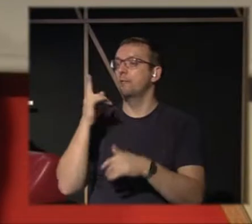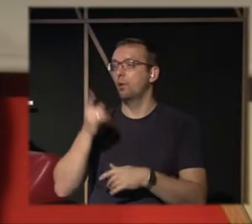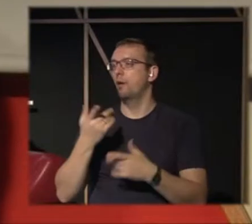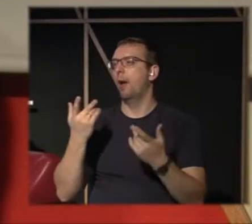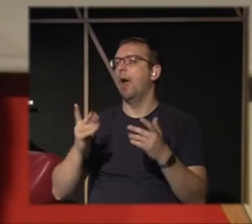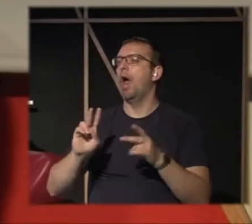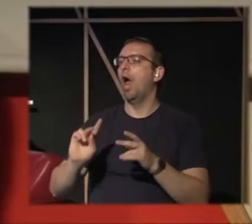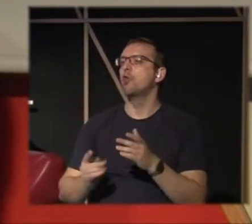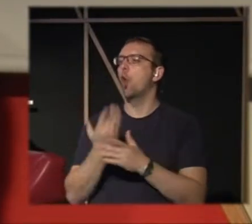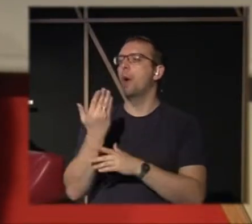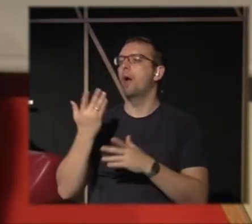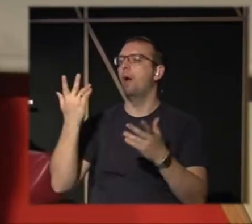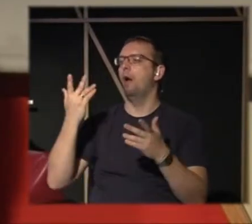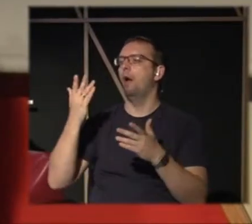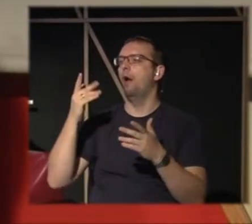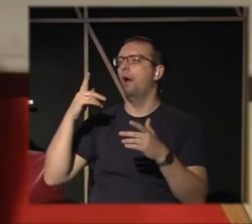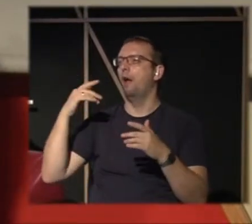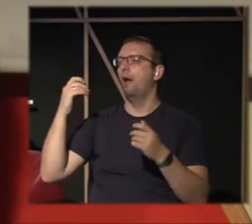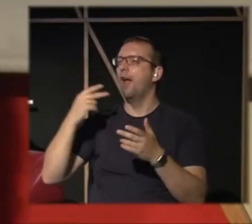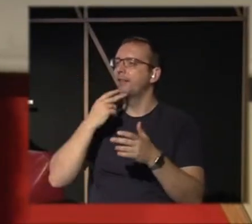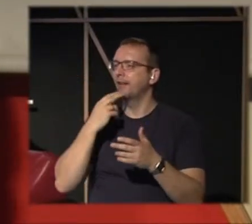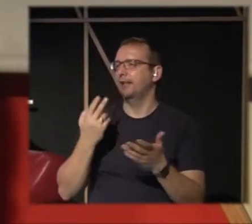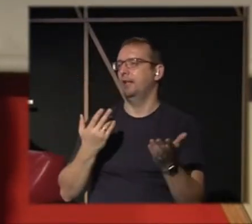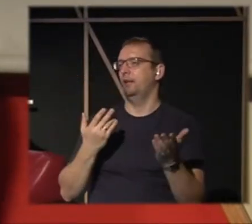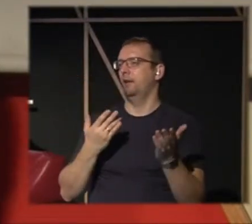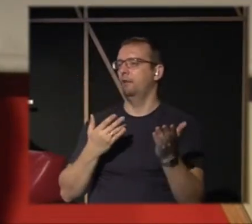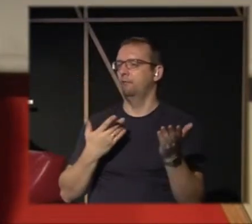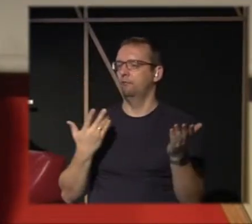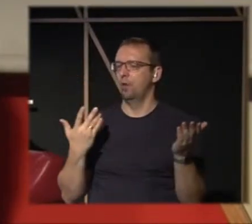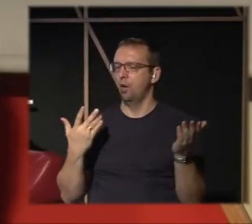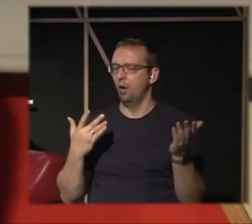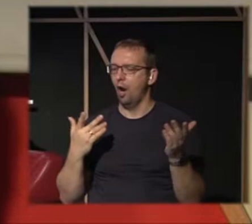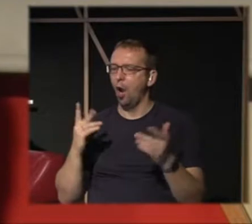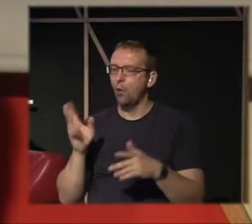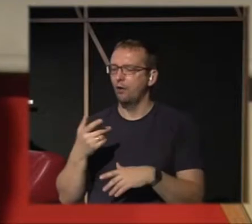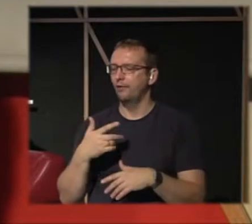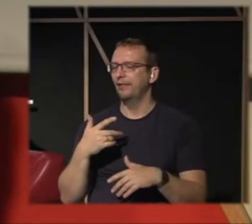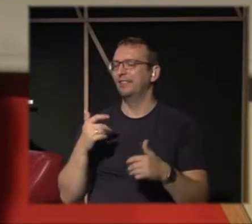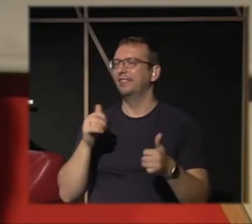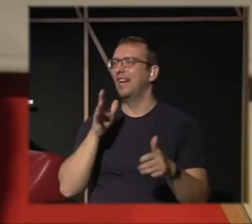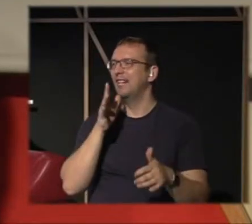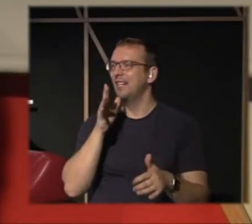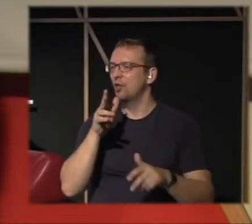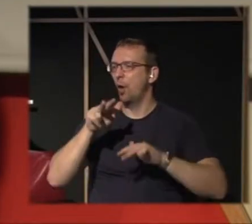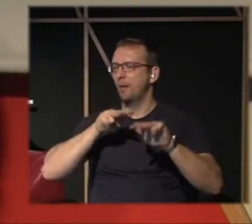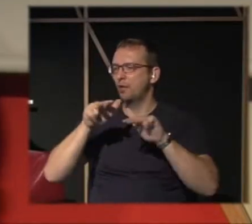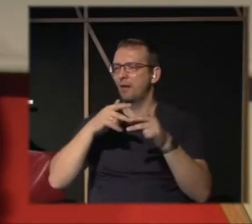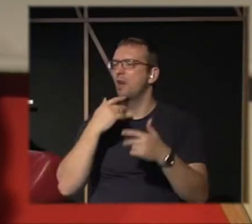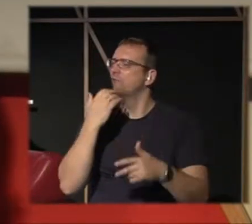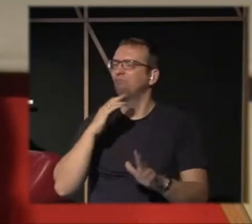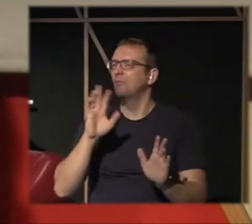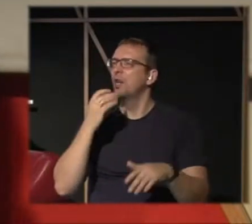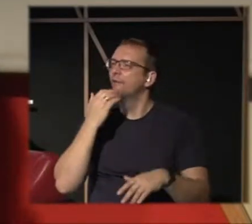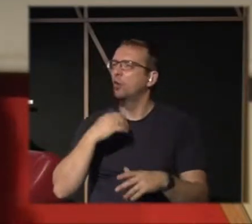reduce, repair, recycle, etc. is a key issue. Then we